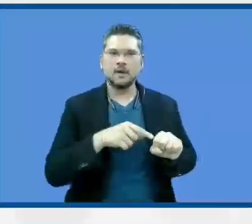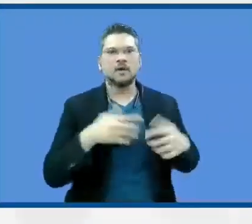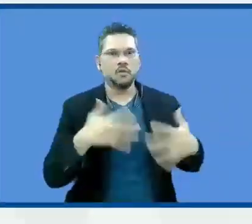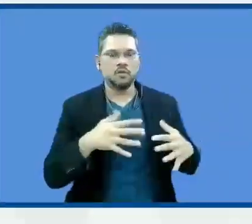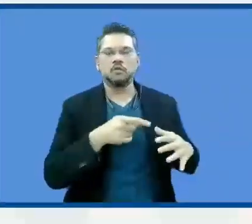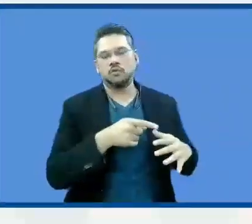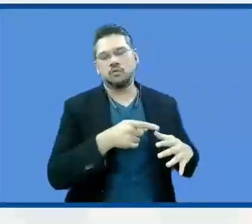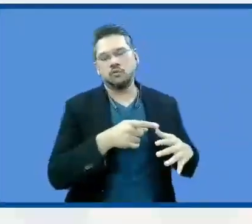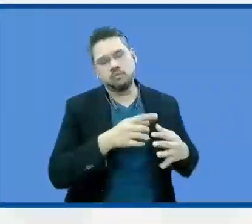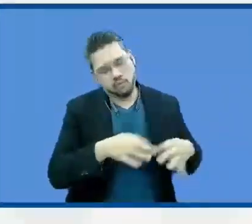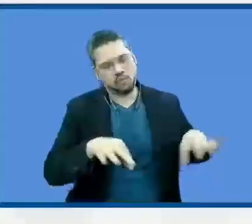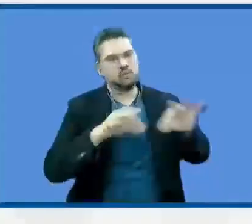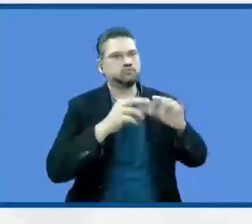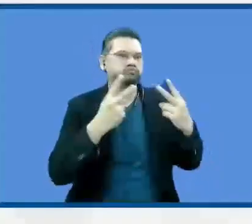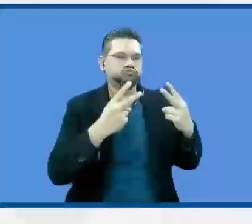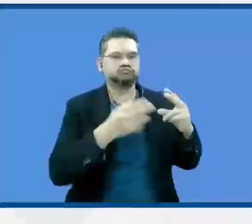us.